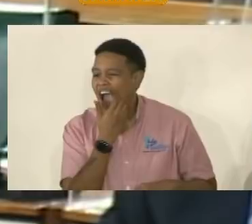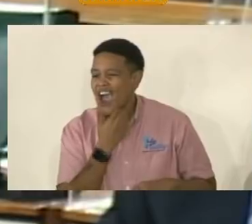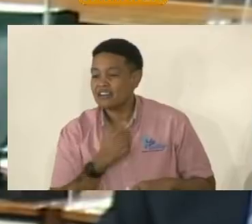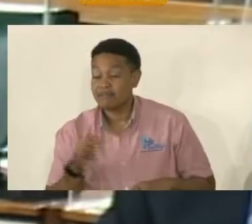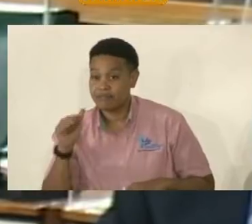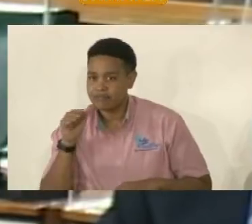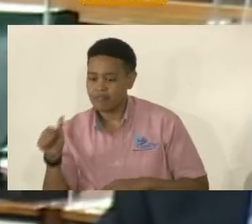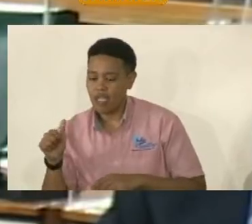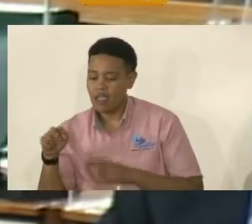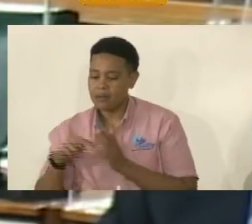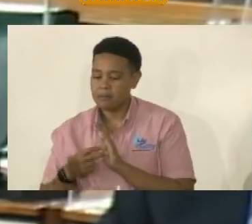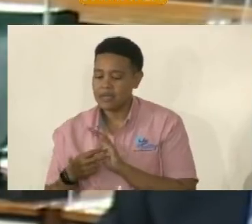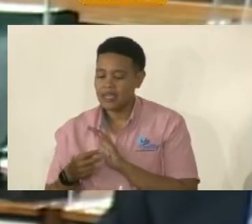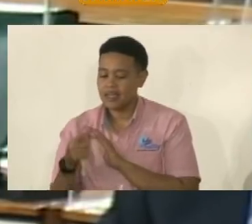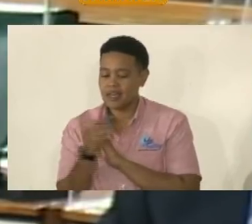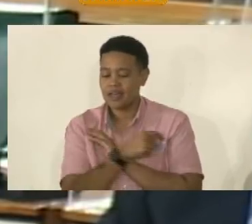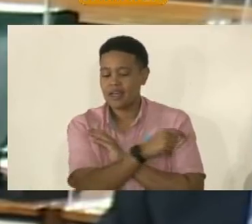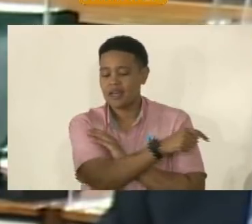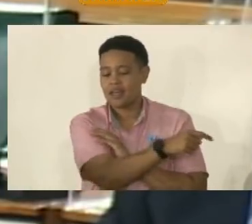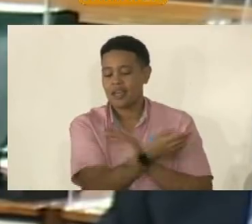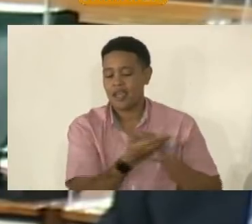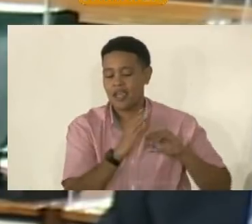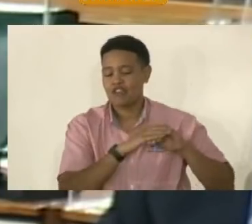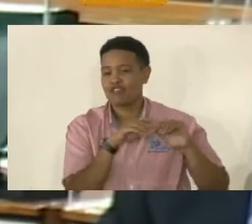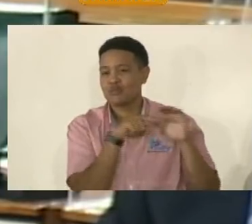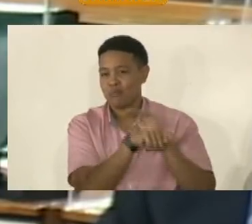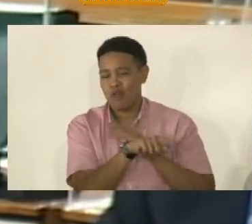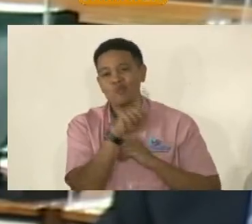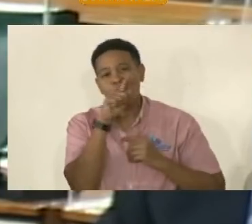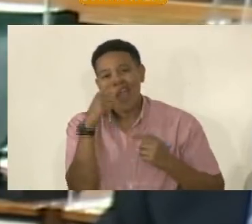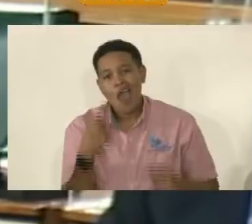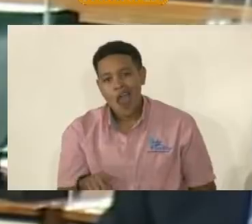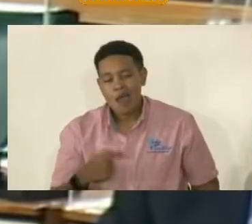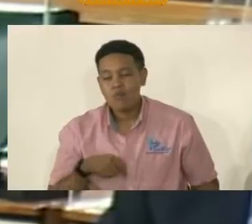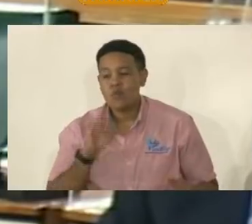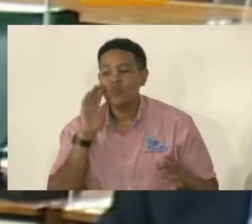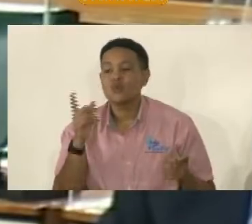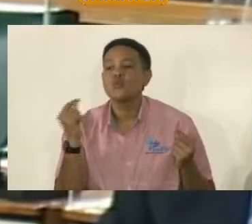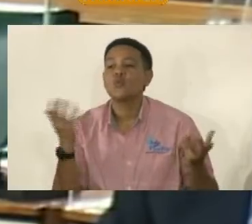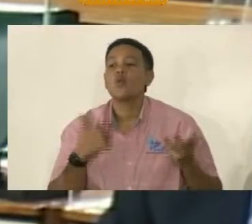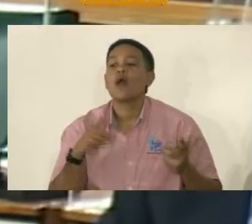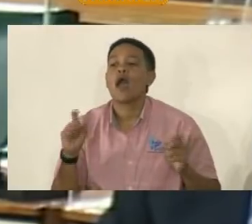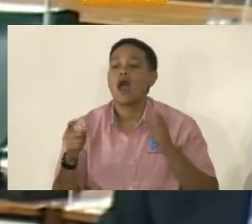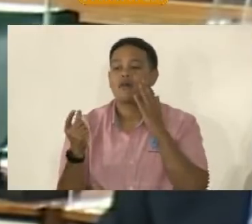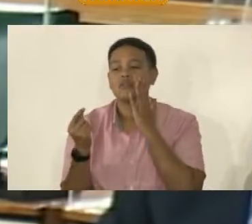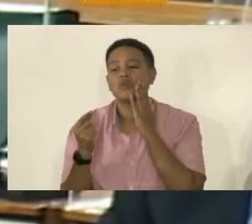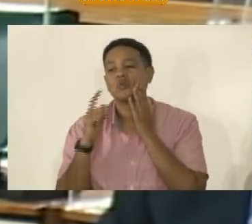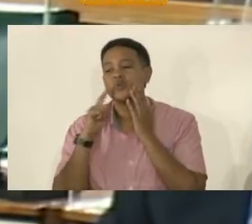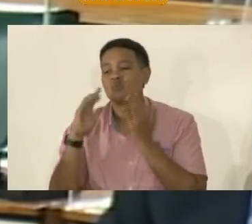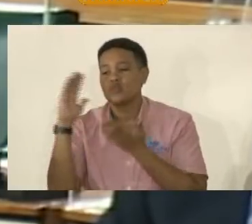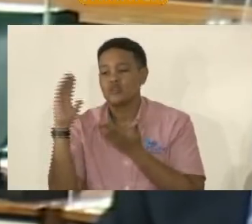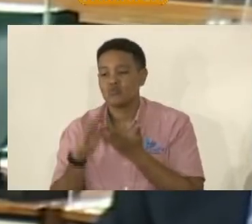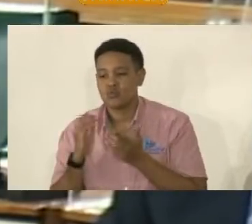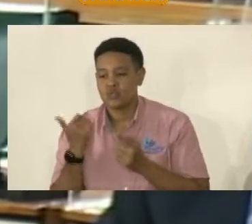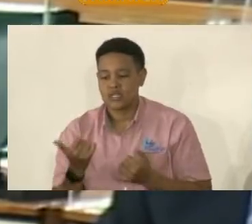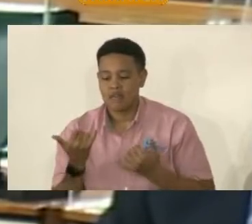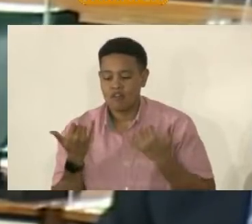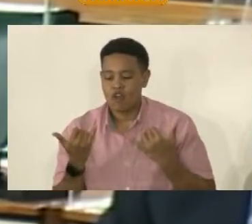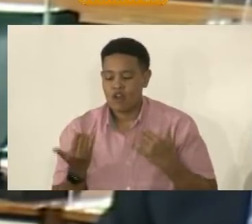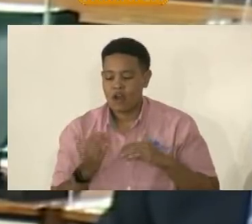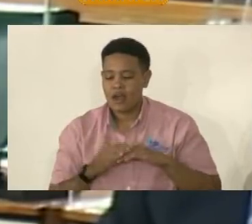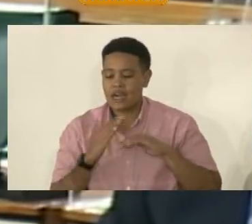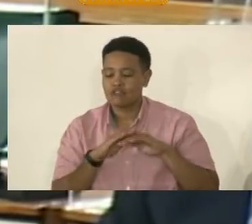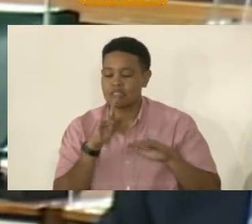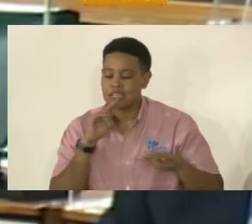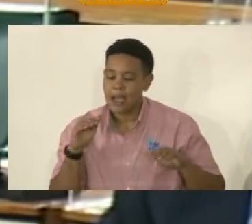absolve any increase in murders, Mr. President. We will do what we have to do to curtail the current increases and to bring it